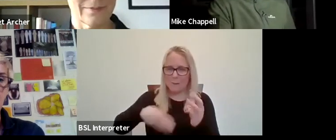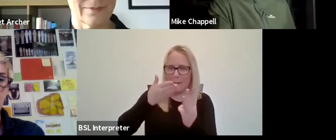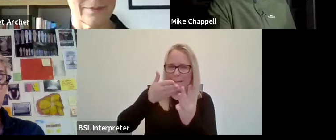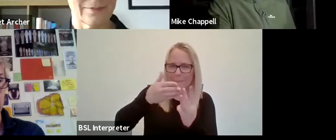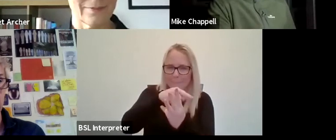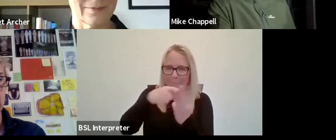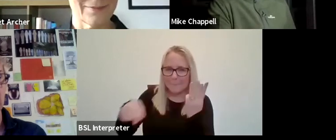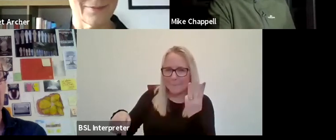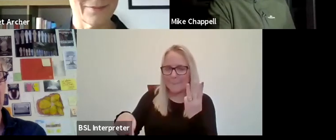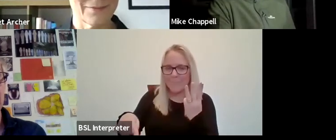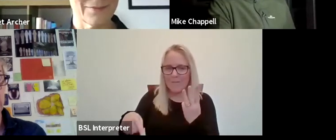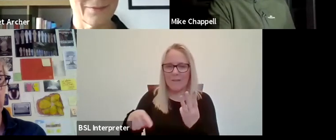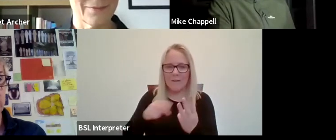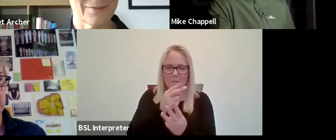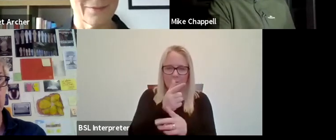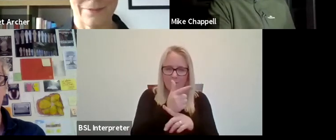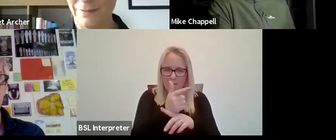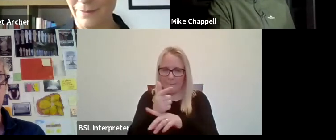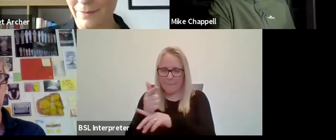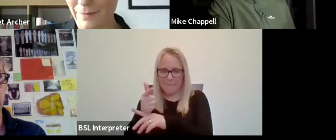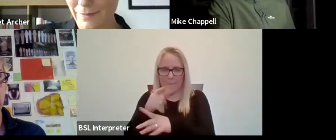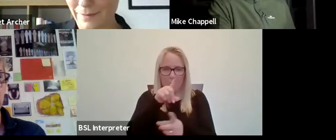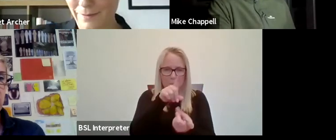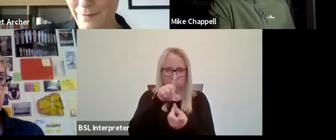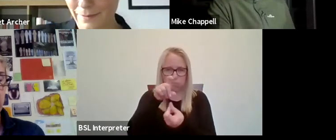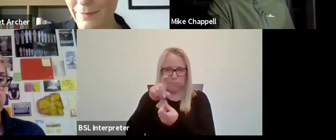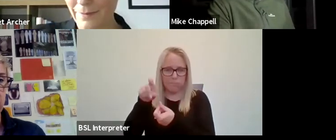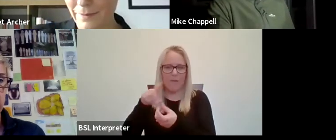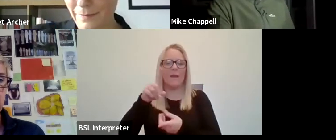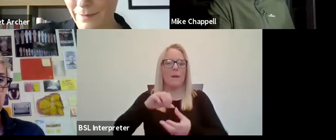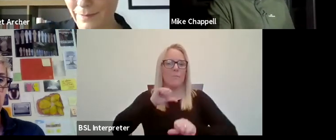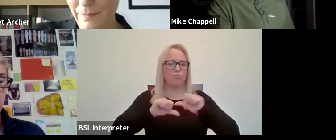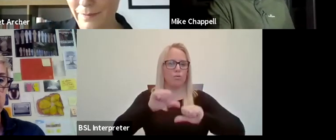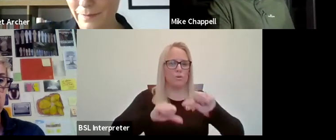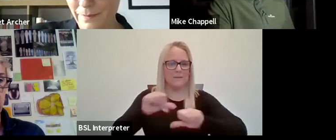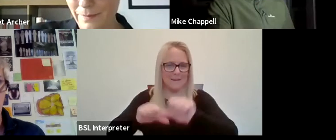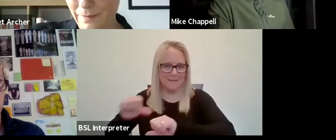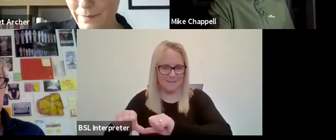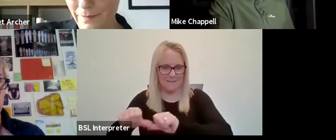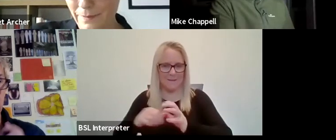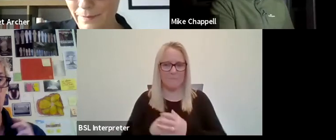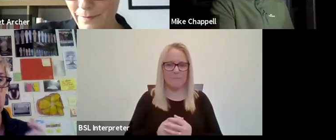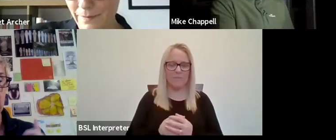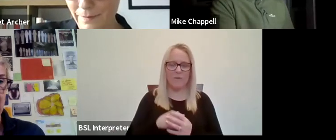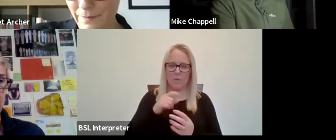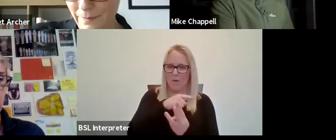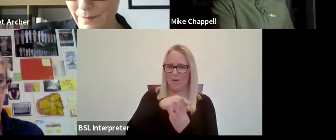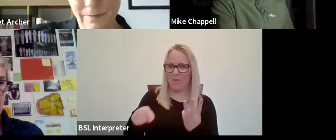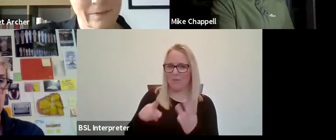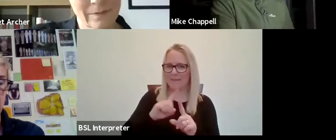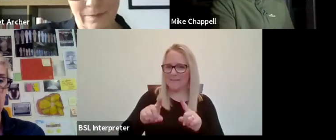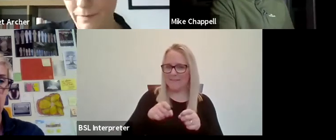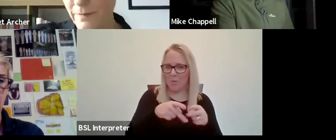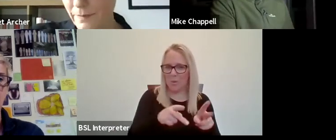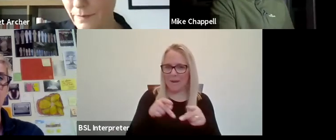developed, filmed, and then processed, which refer to the three developed for different forms of coils, which are the coils that you wear